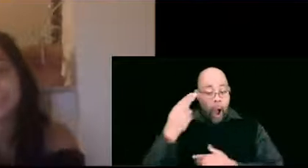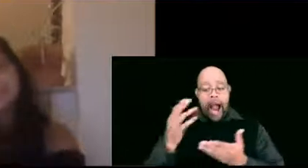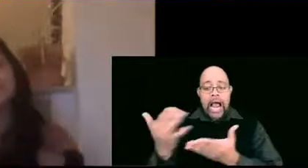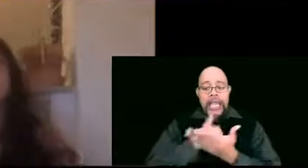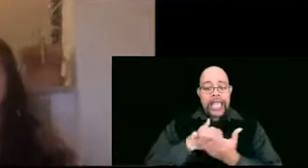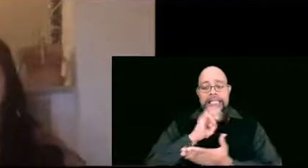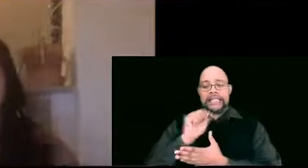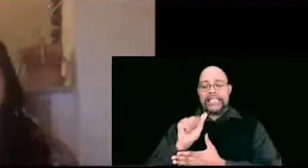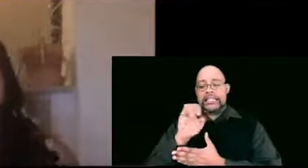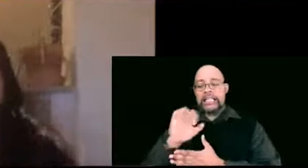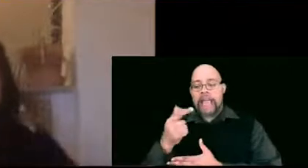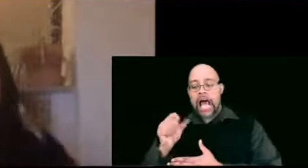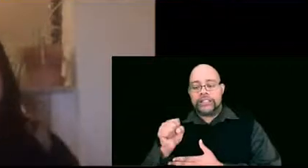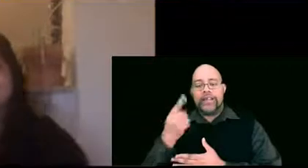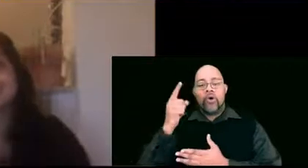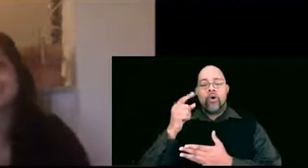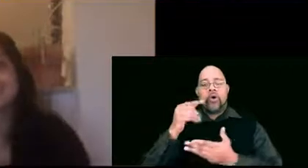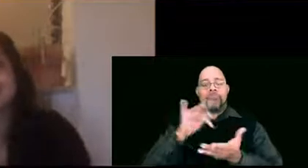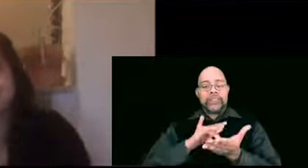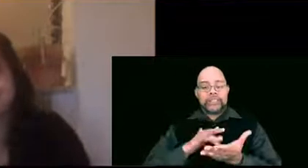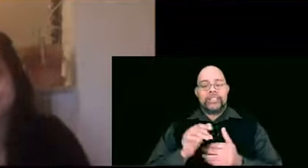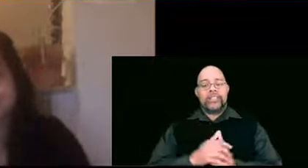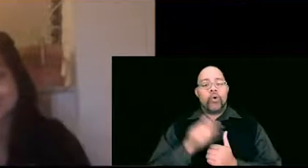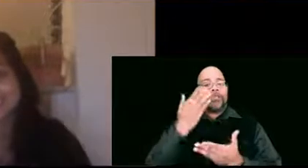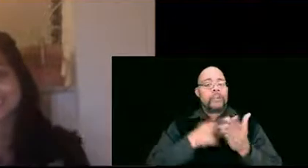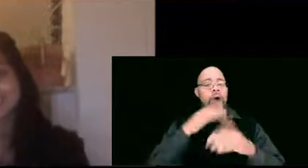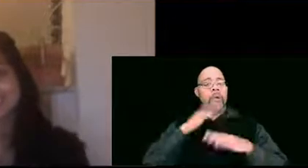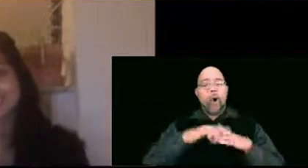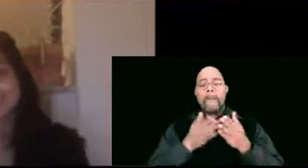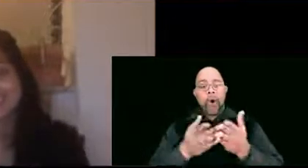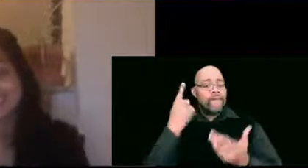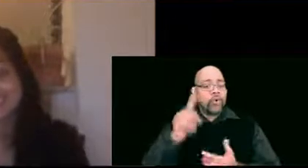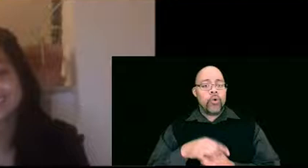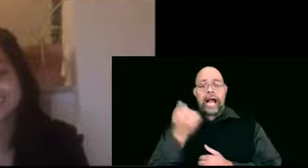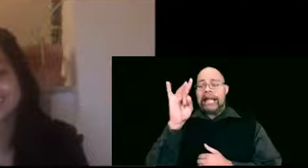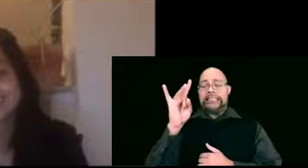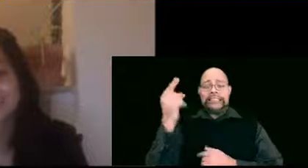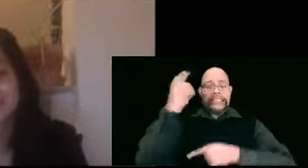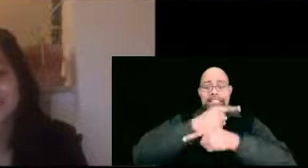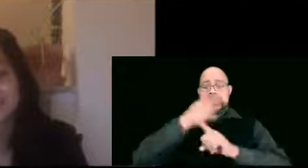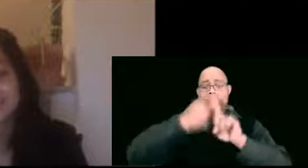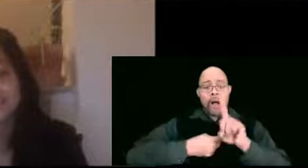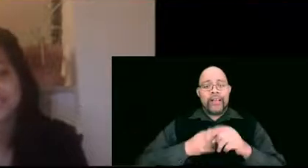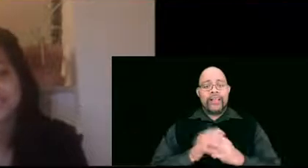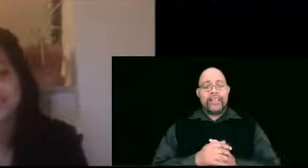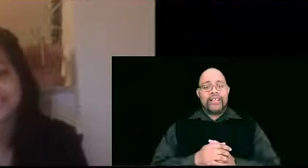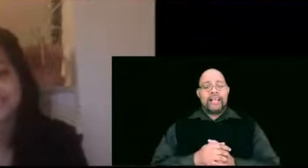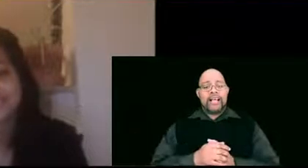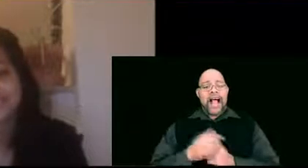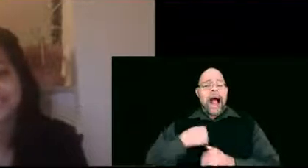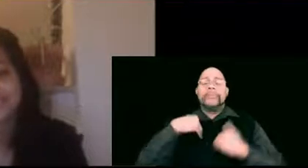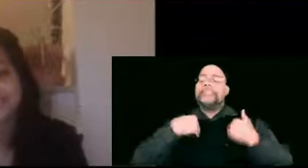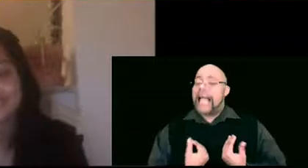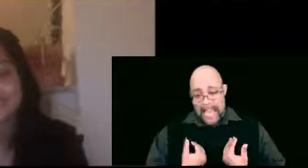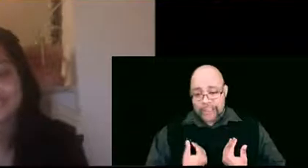in Hawaii, collecting sea slugs for marine drug discovery, or sometimes I'm on a boat for 18 days, a month at a